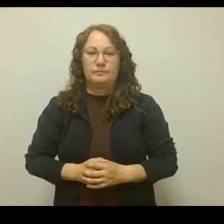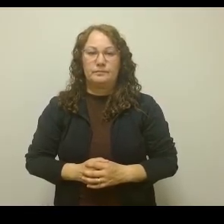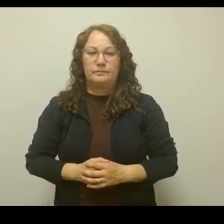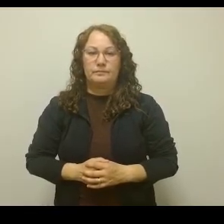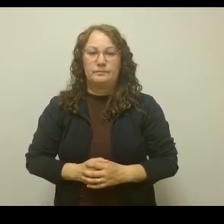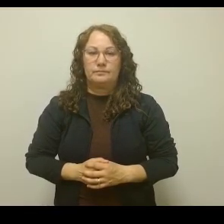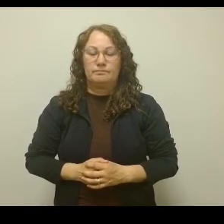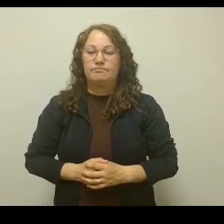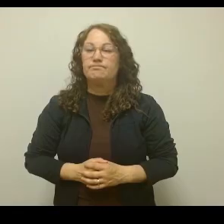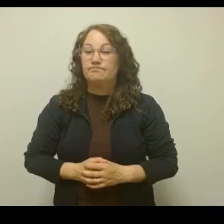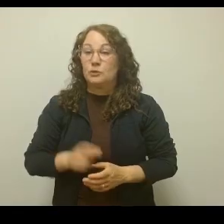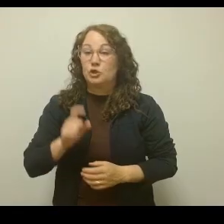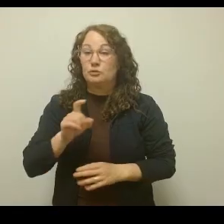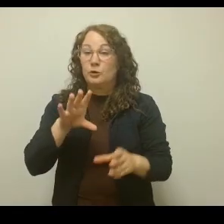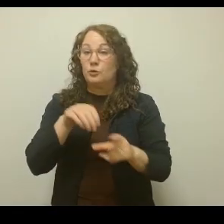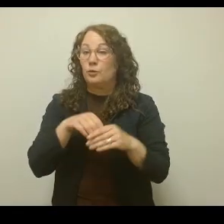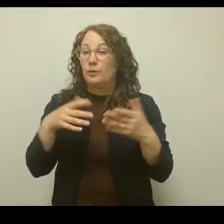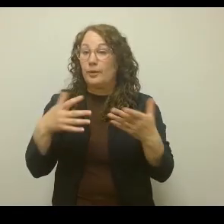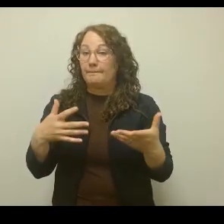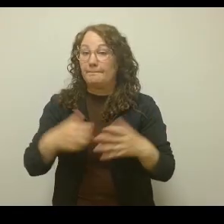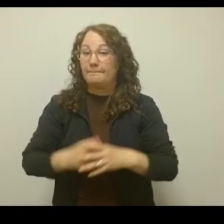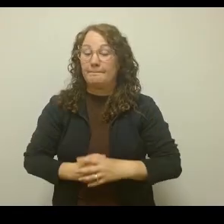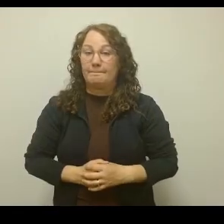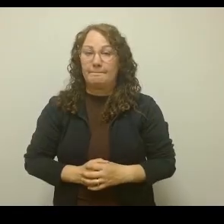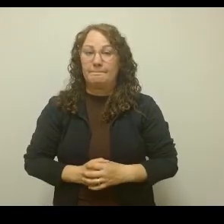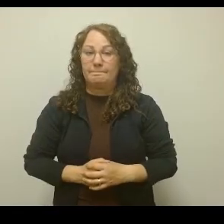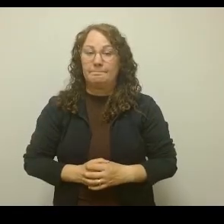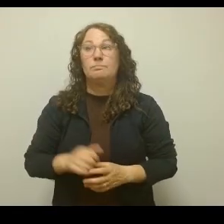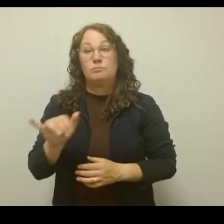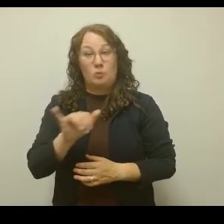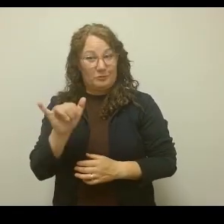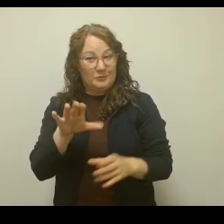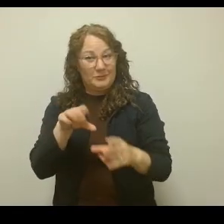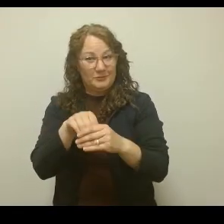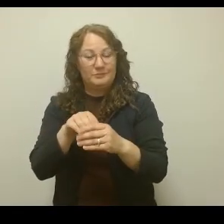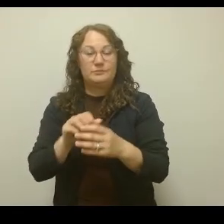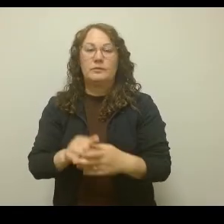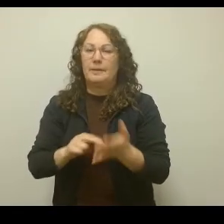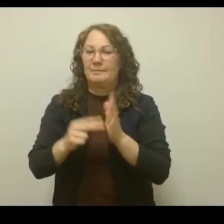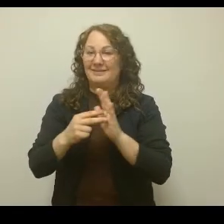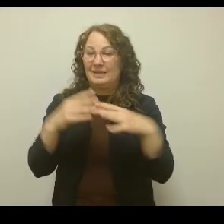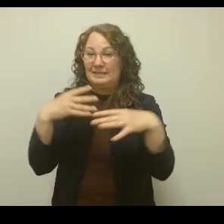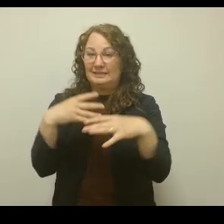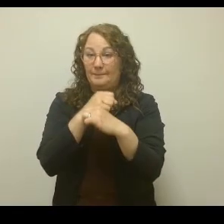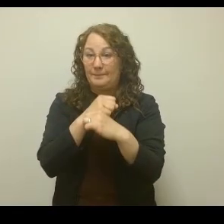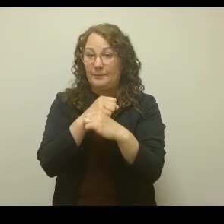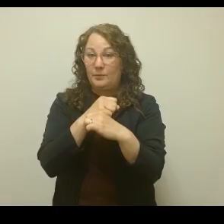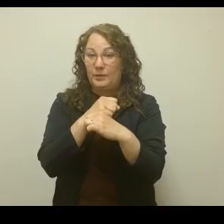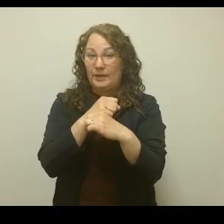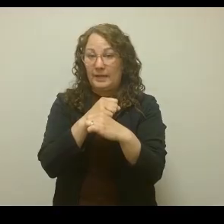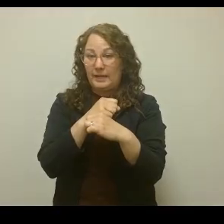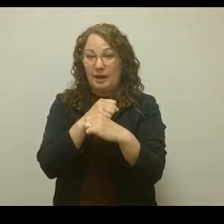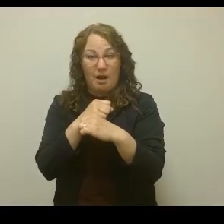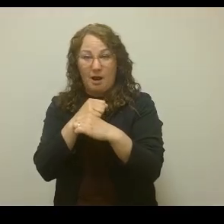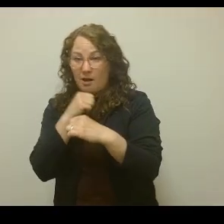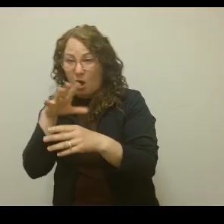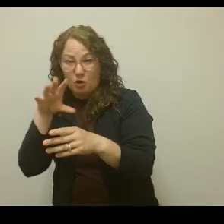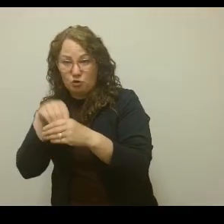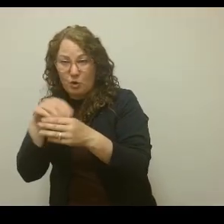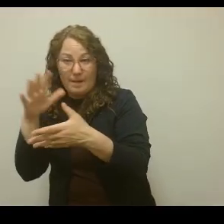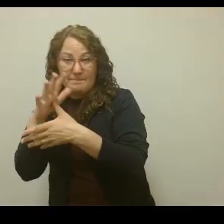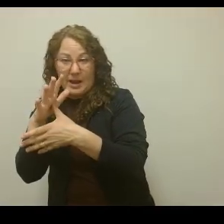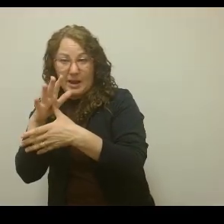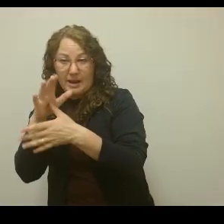What should be included? What also should be included? So a summary should not include all the main points